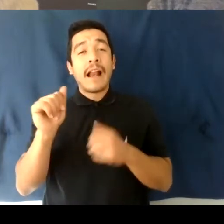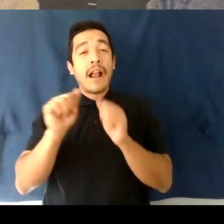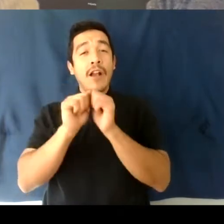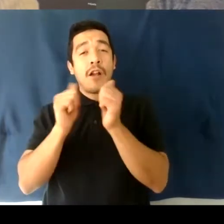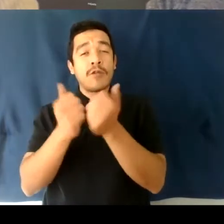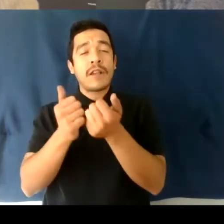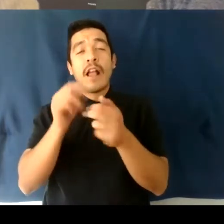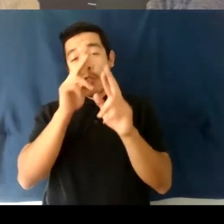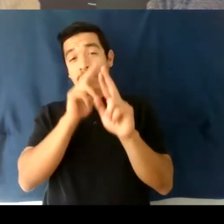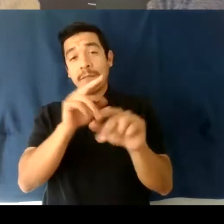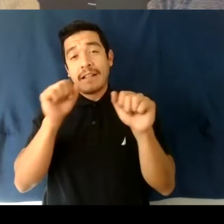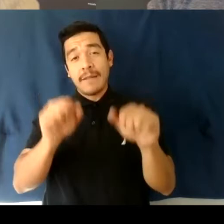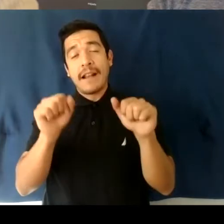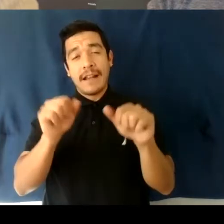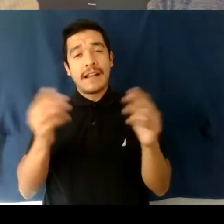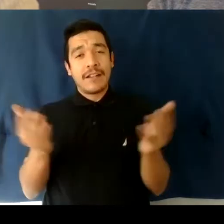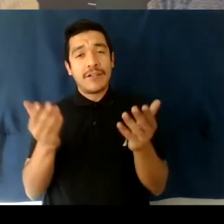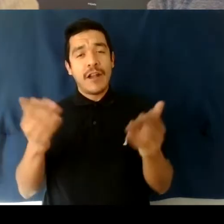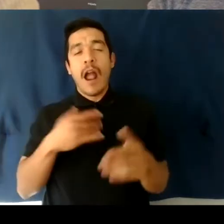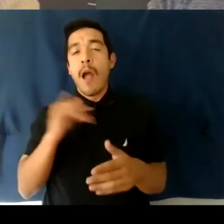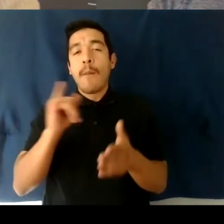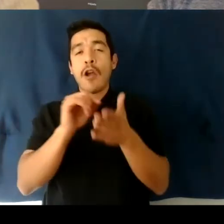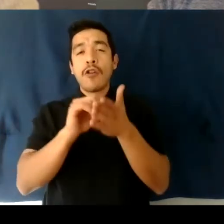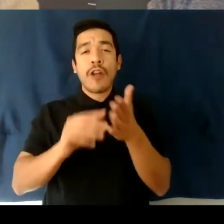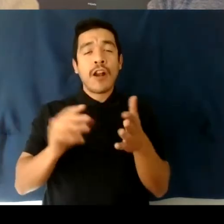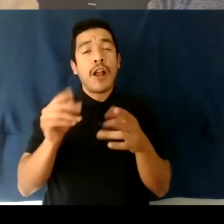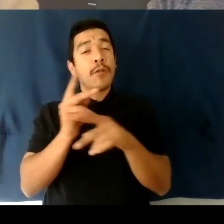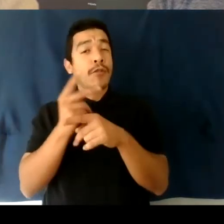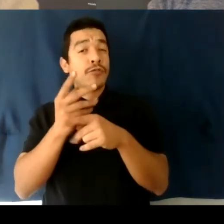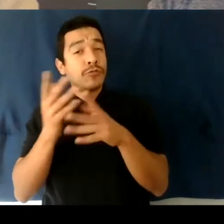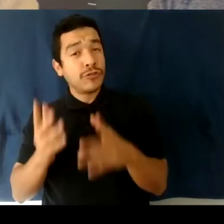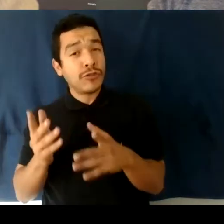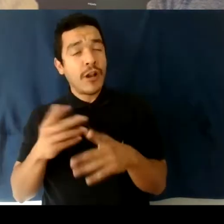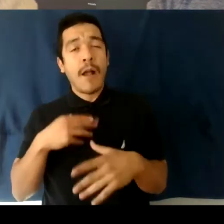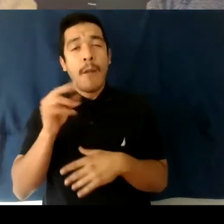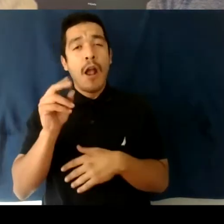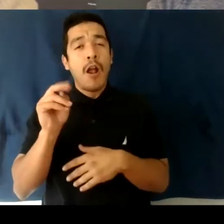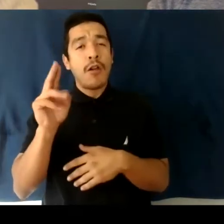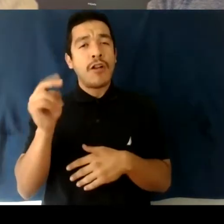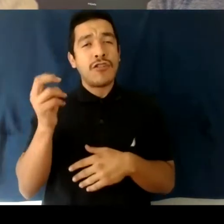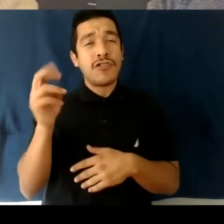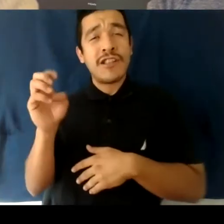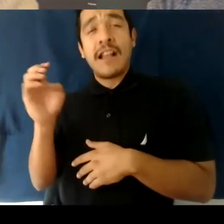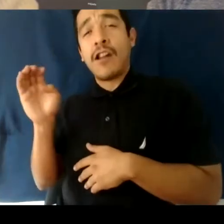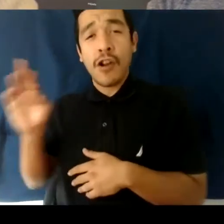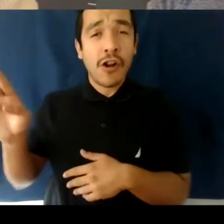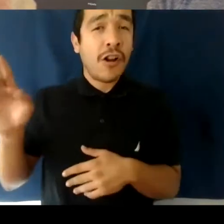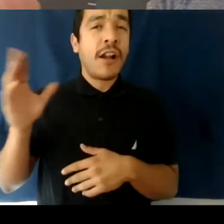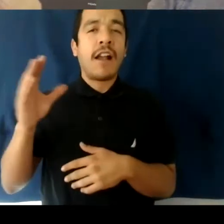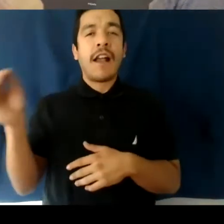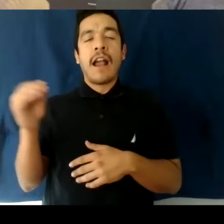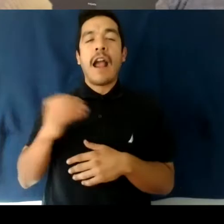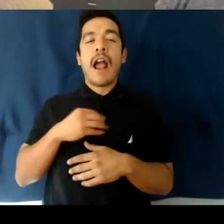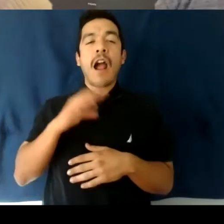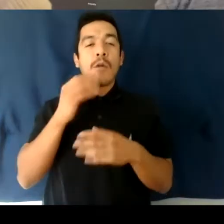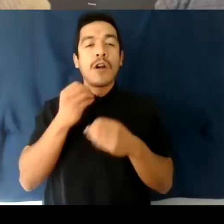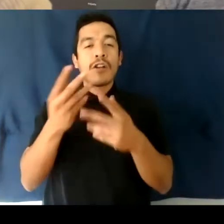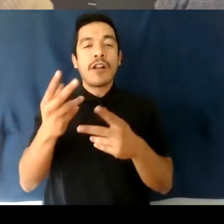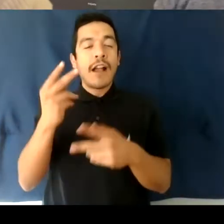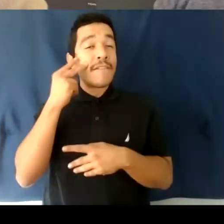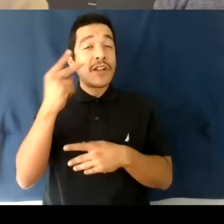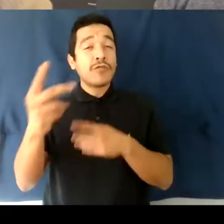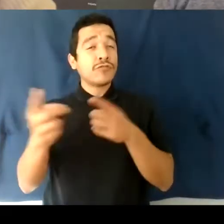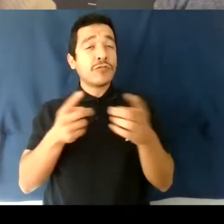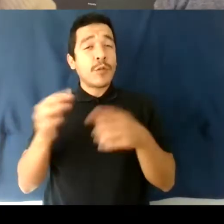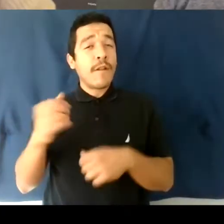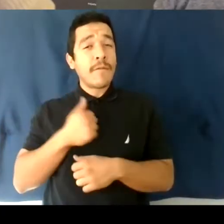at Respectability. I'm also a writer and a producer. My pronouns are she, her, and I will give a visual description